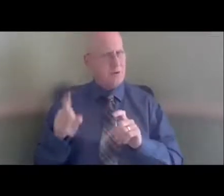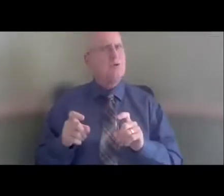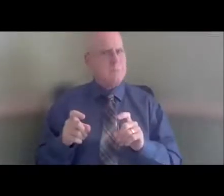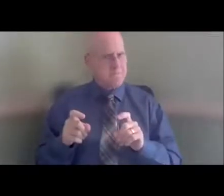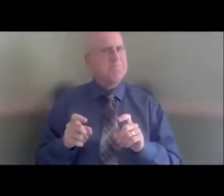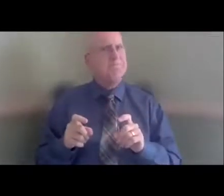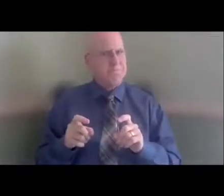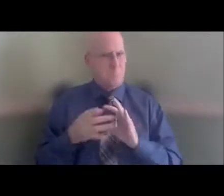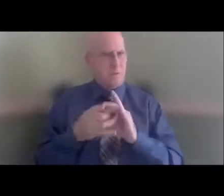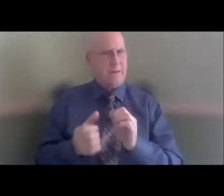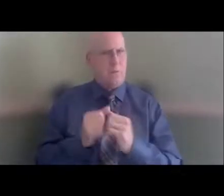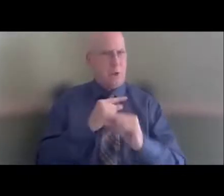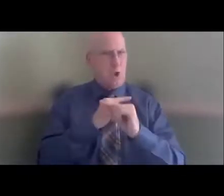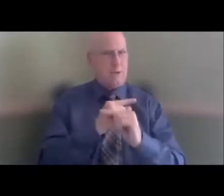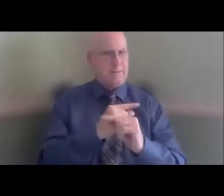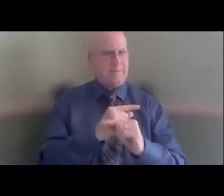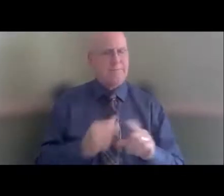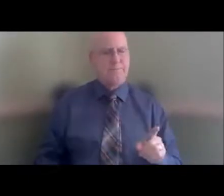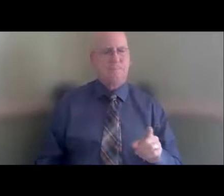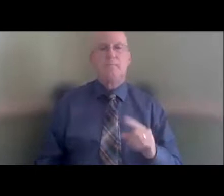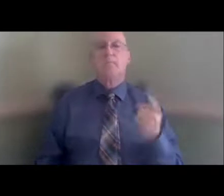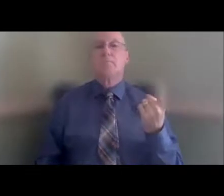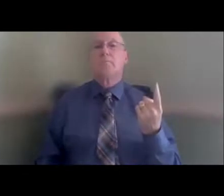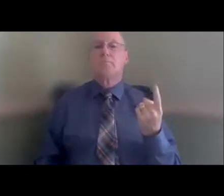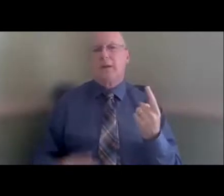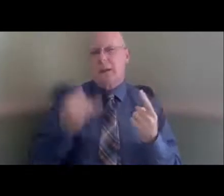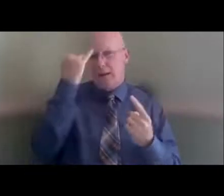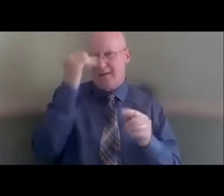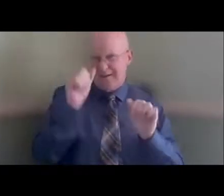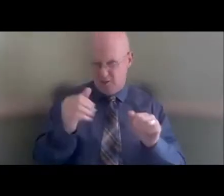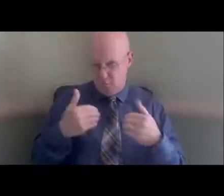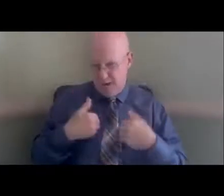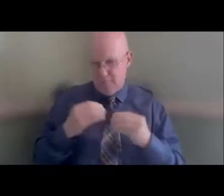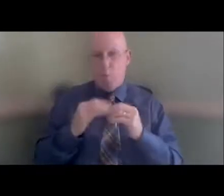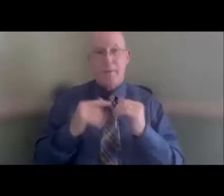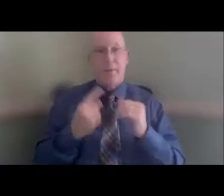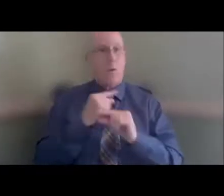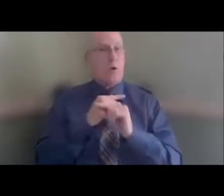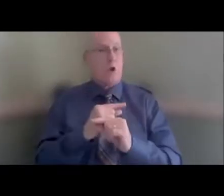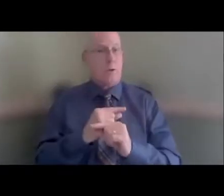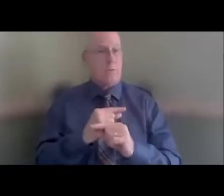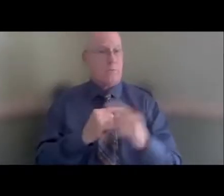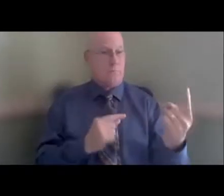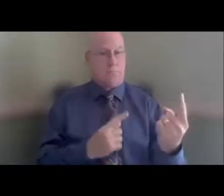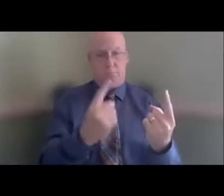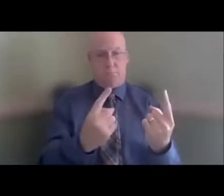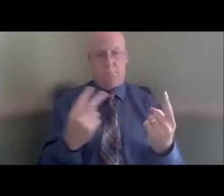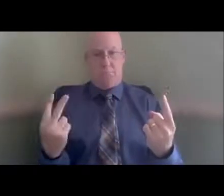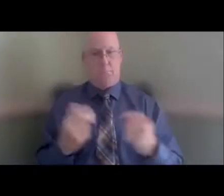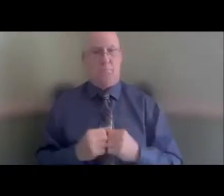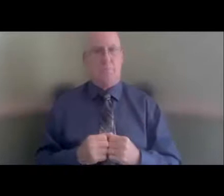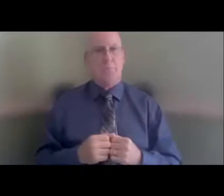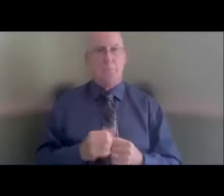as it relates to guardian. One is the whole idea of, can you have more than one guardian? So think of a mother